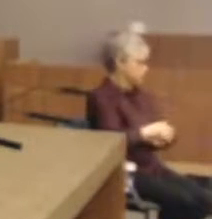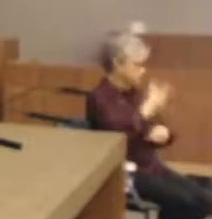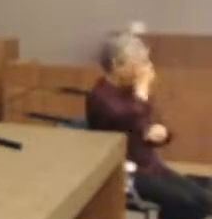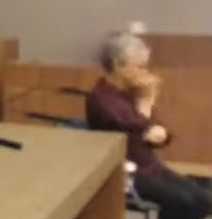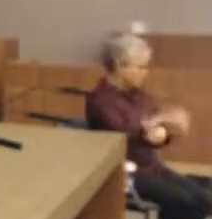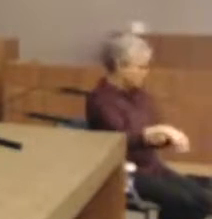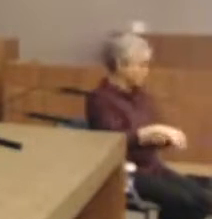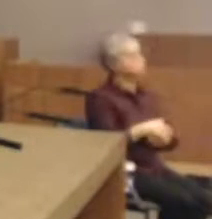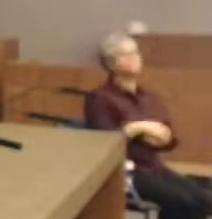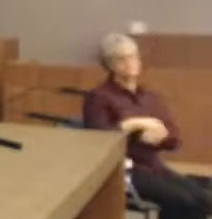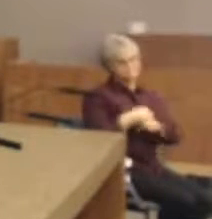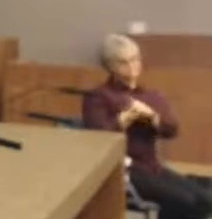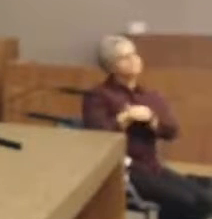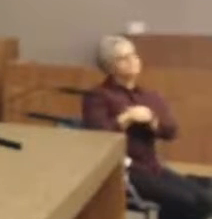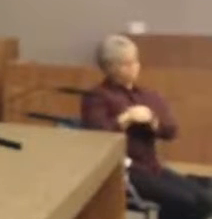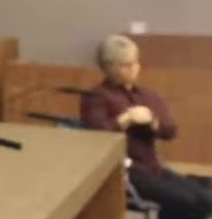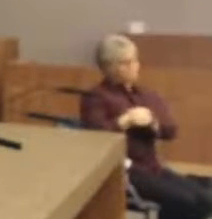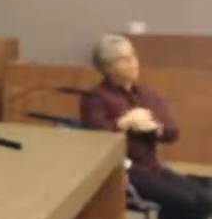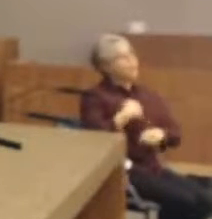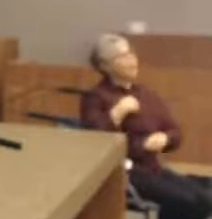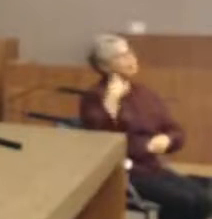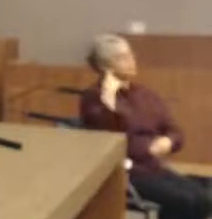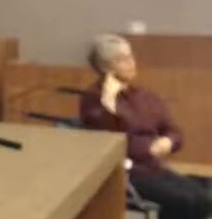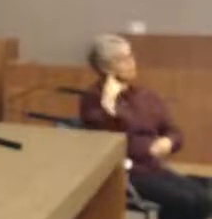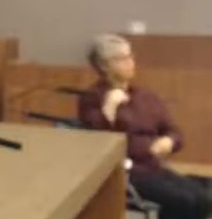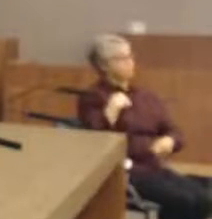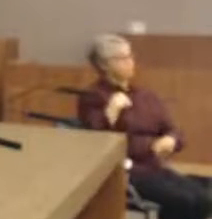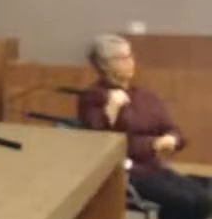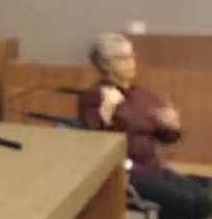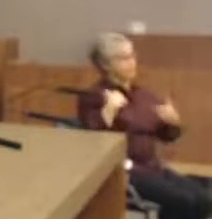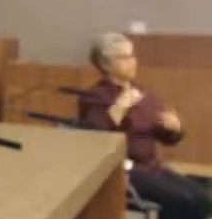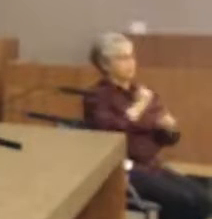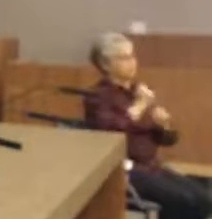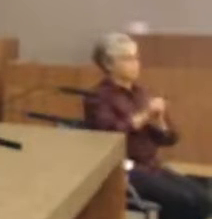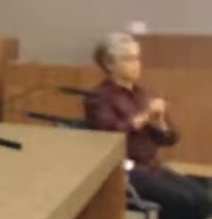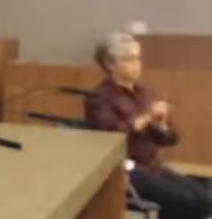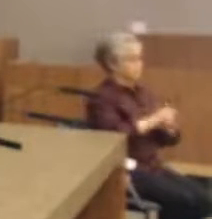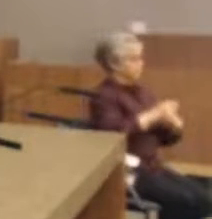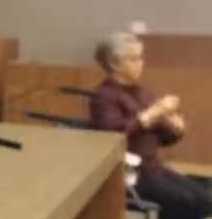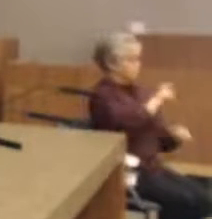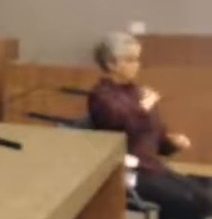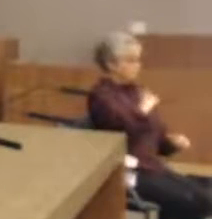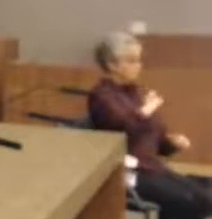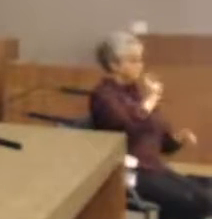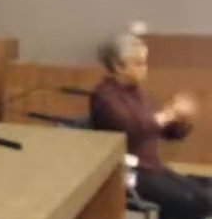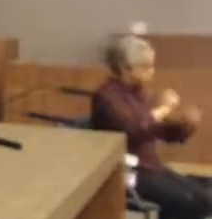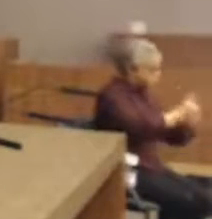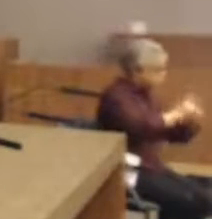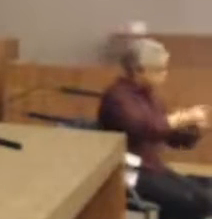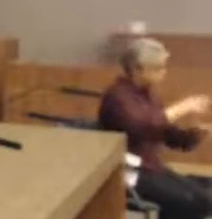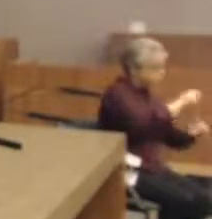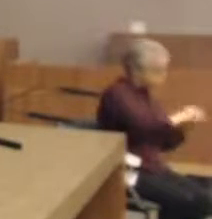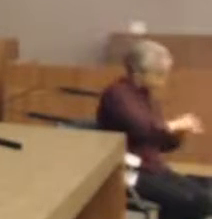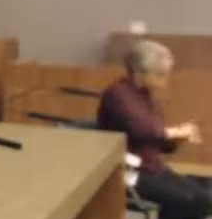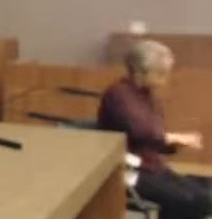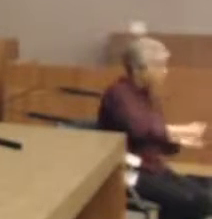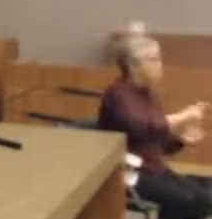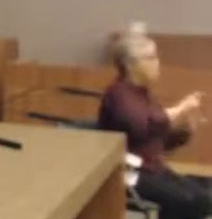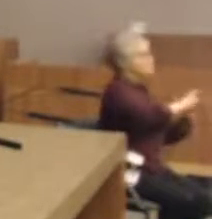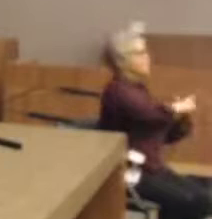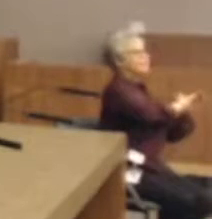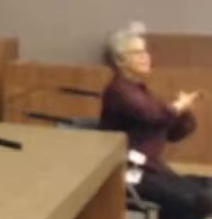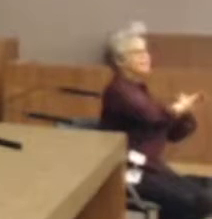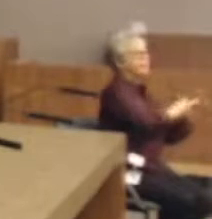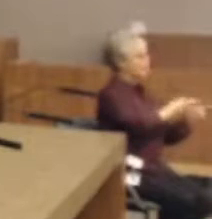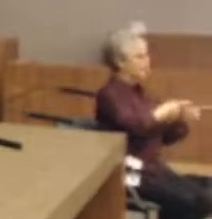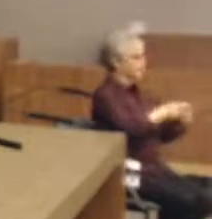the information was only taken at the beginning, and then the victim a few days later is telling us more information, but it's not in the report, so we're trying to collect some collateral information.